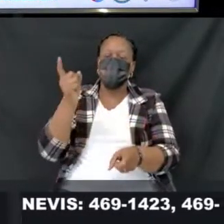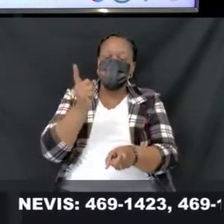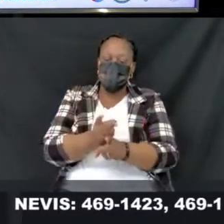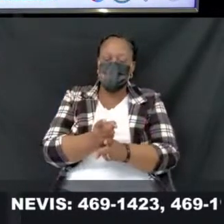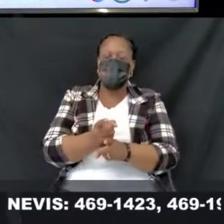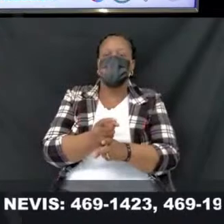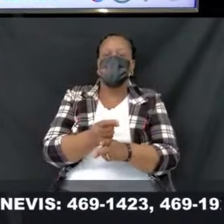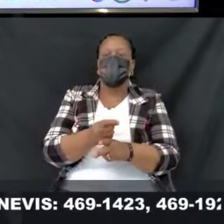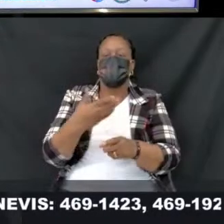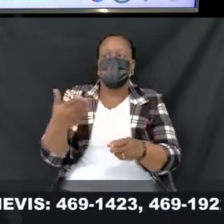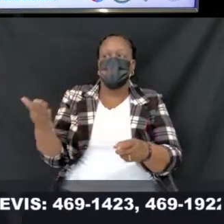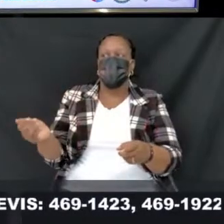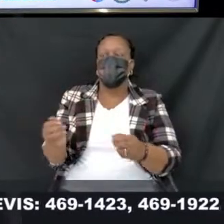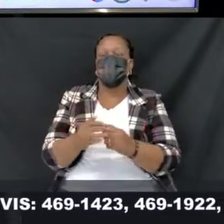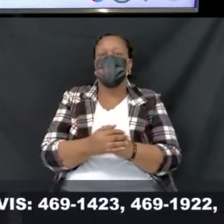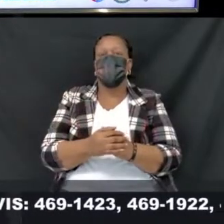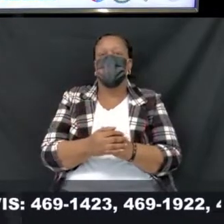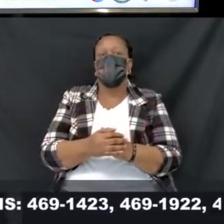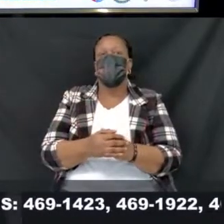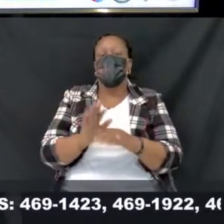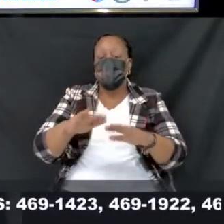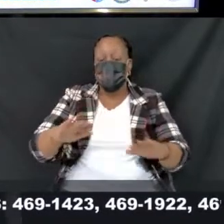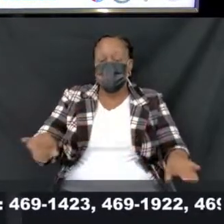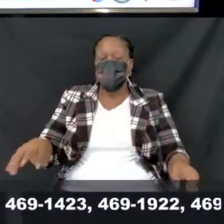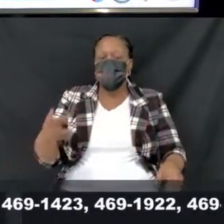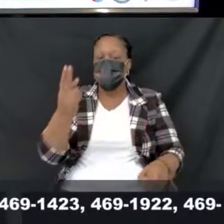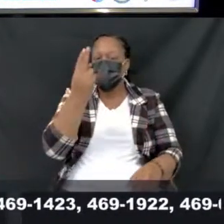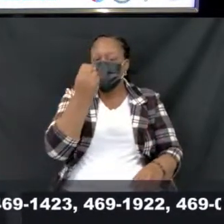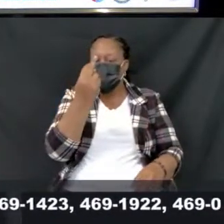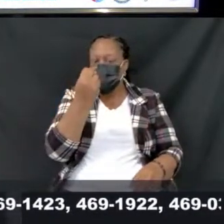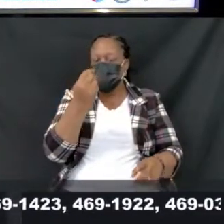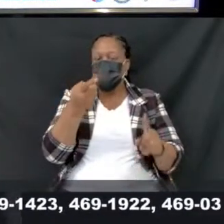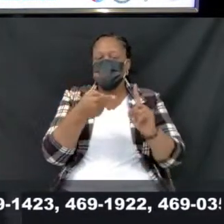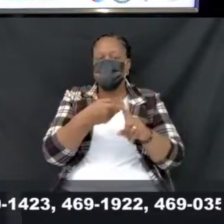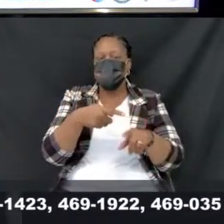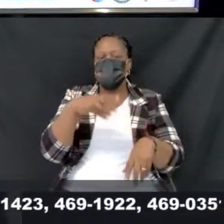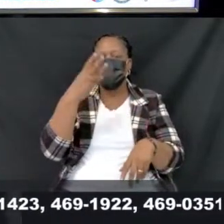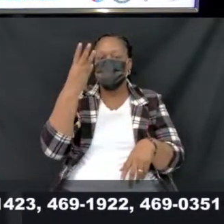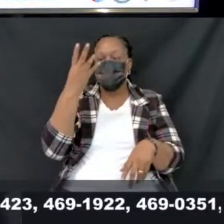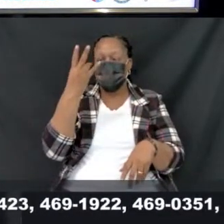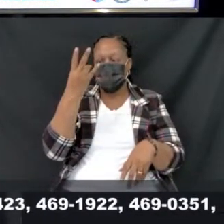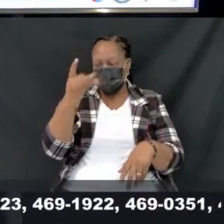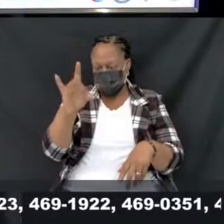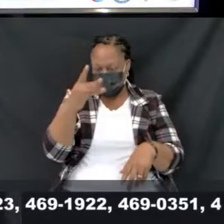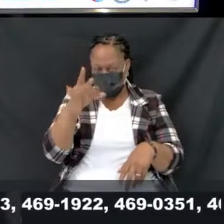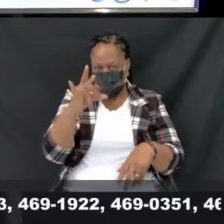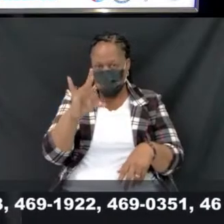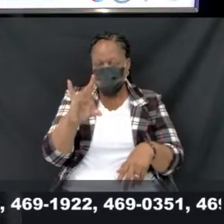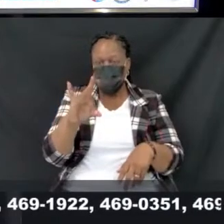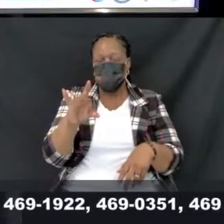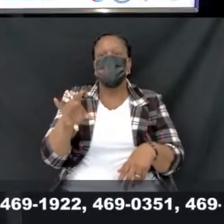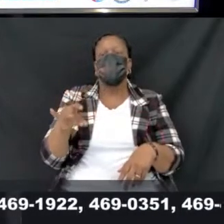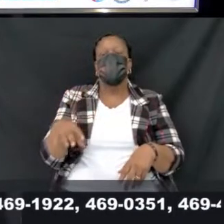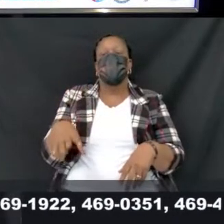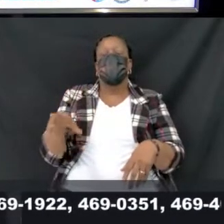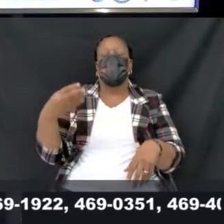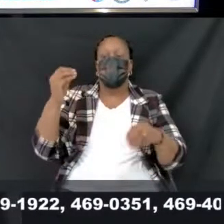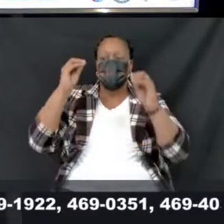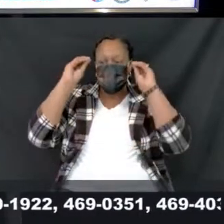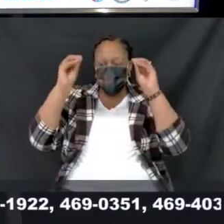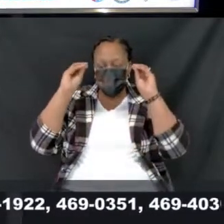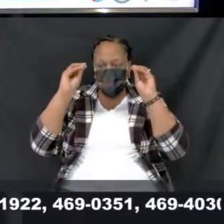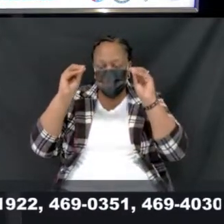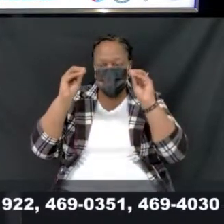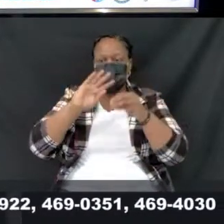12, encourage yourself, encourage your children, teach them about the vaccine, and take them to